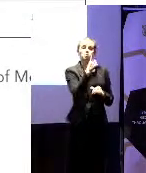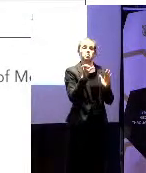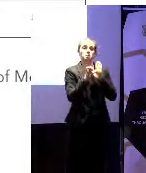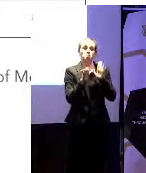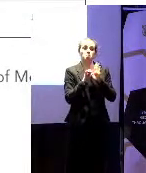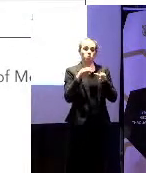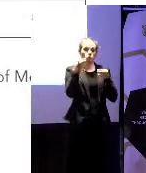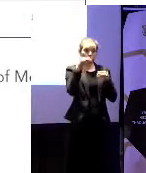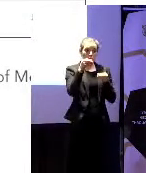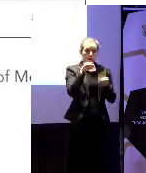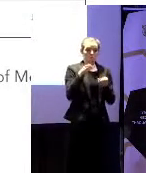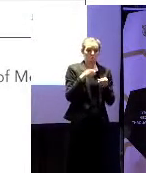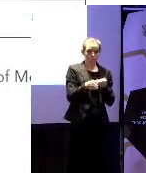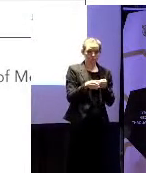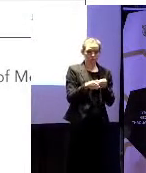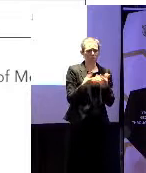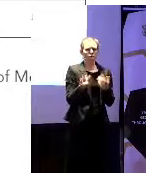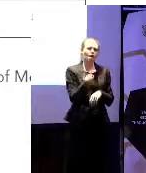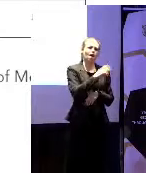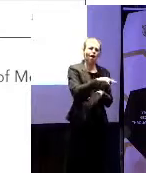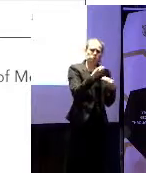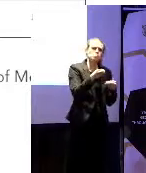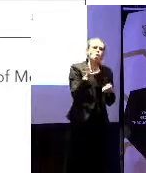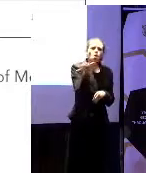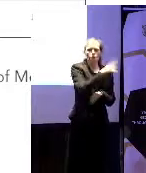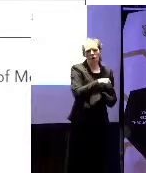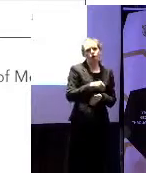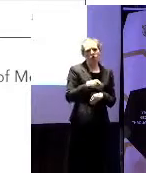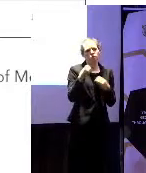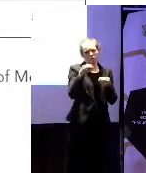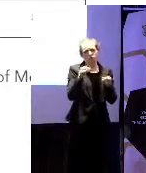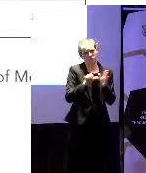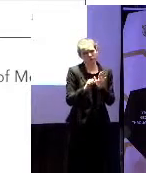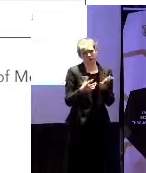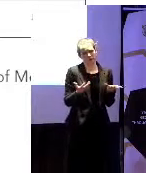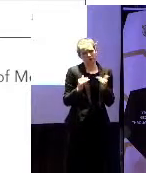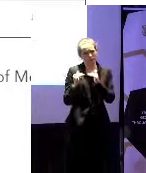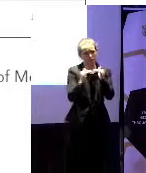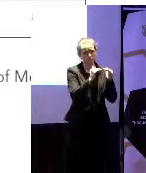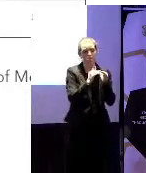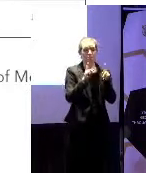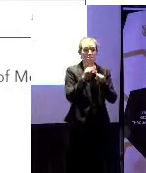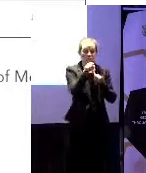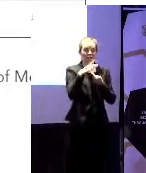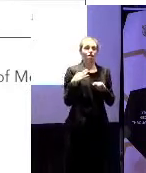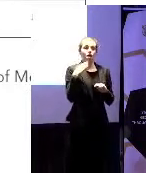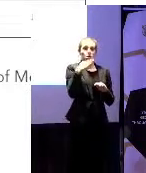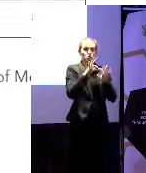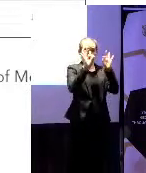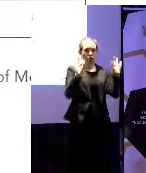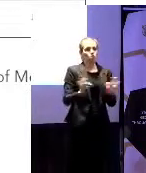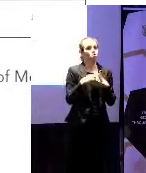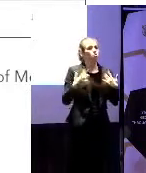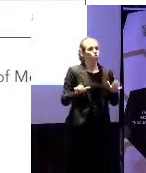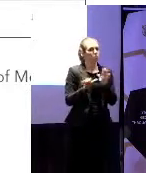documents there. I'm not saying the other documents are not important. They are also equally important. But the application form is very important.